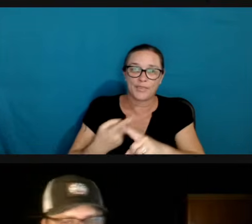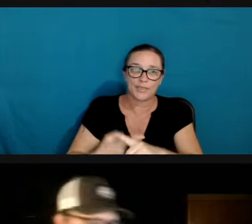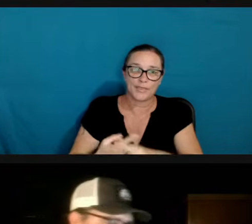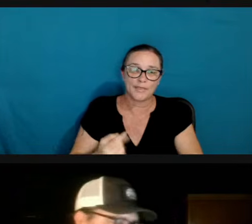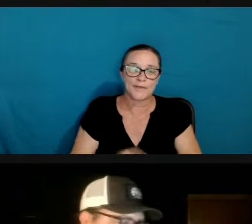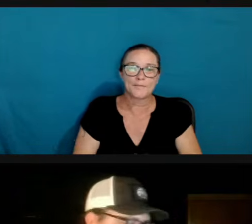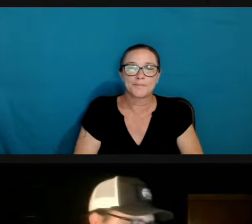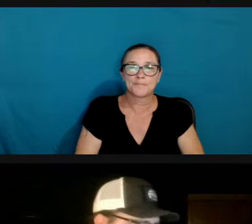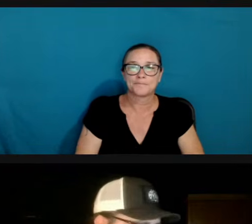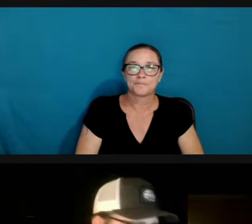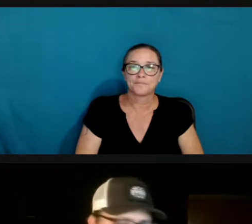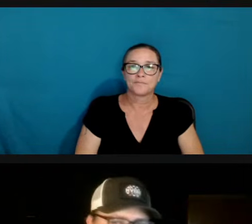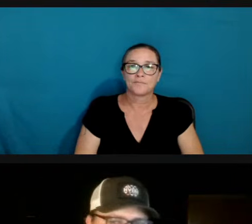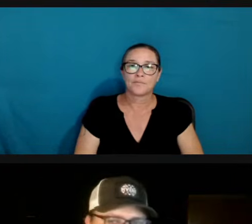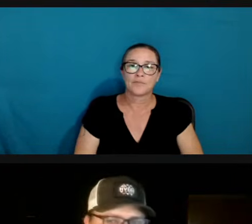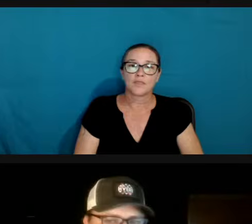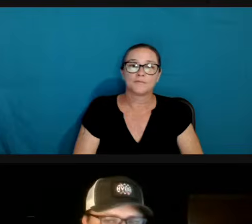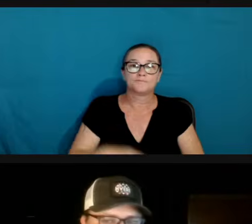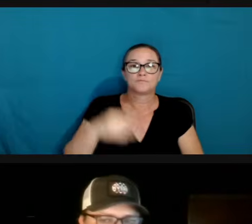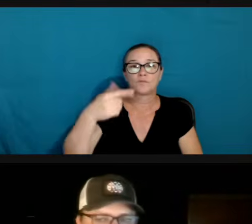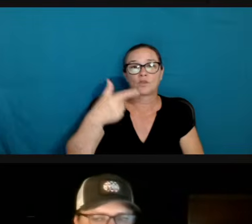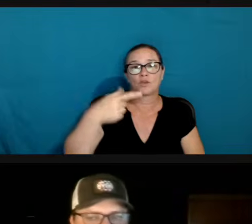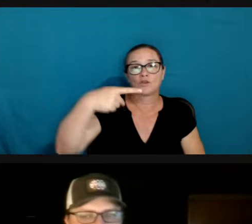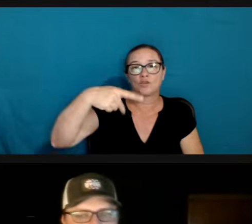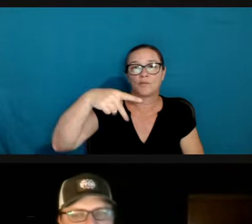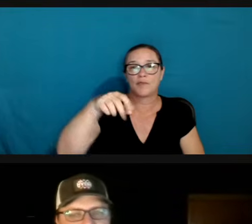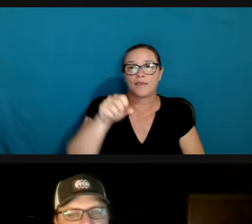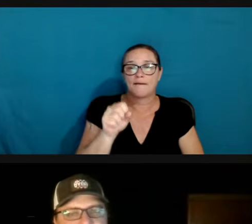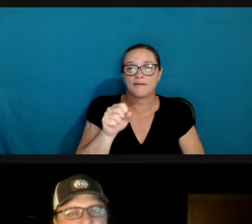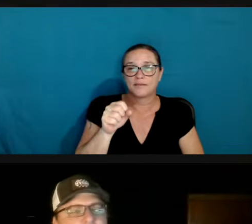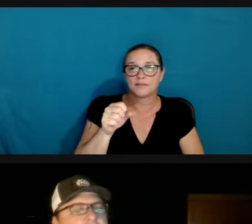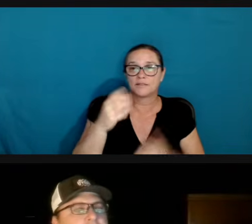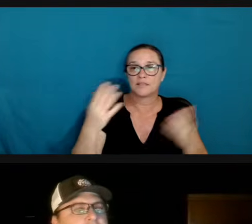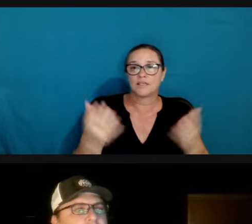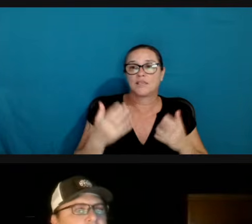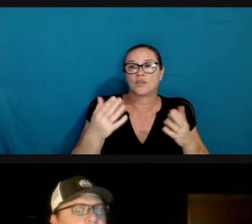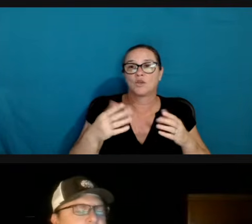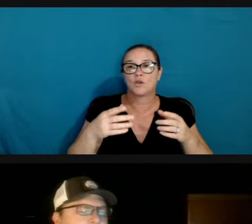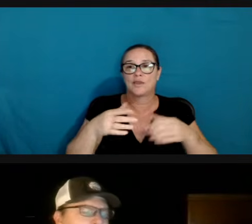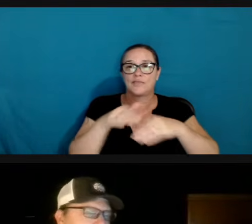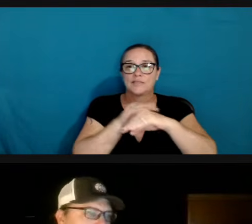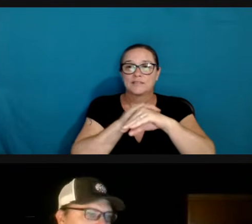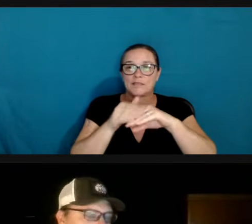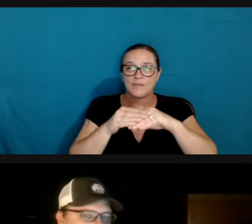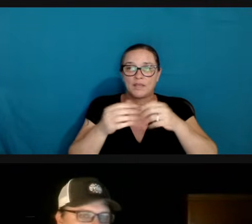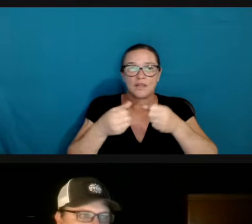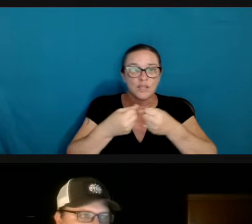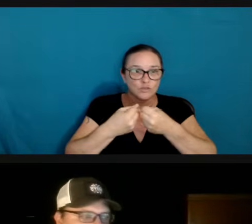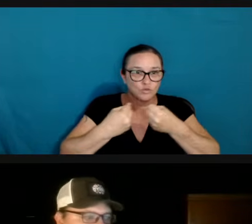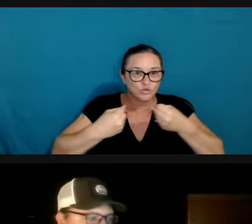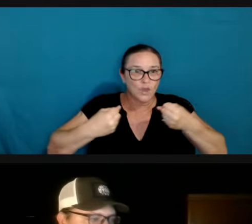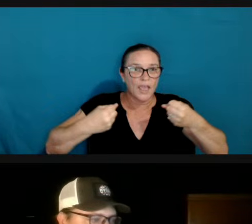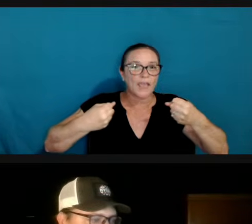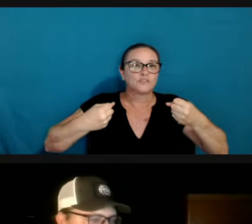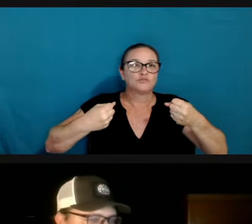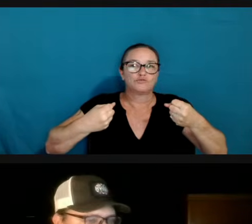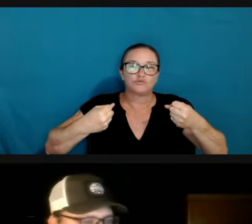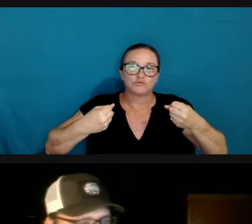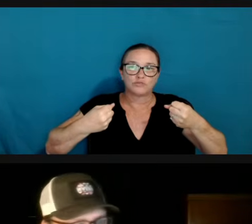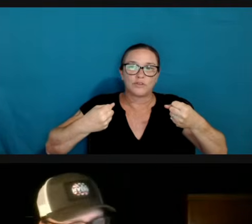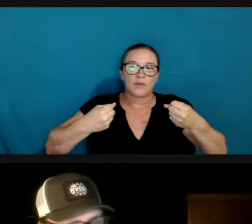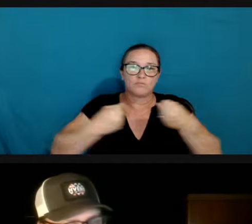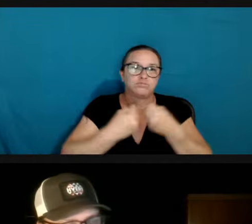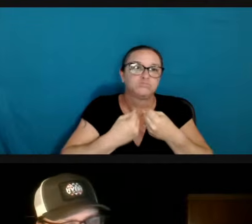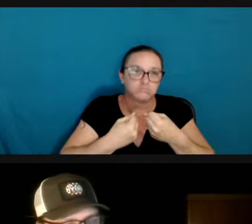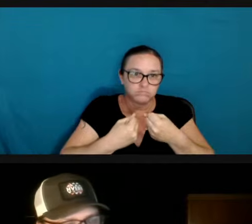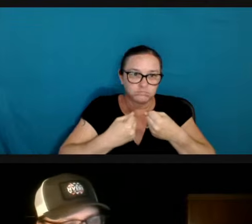So our GPS monitoring signals, here is a summit showing that same stretching out between episodes, a big